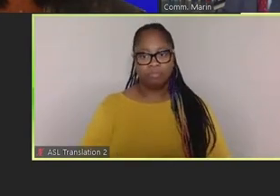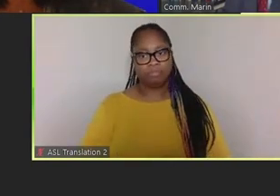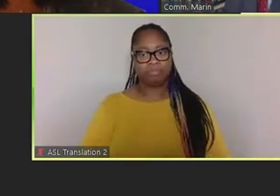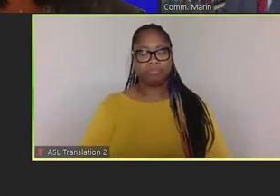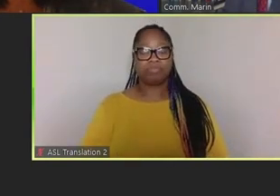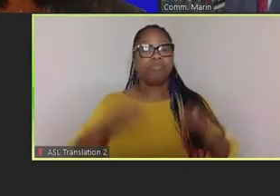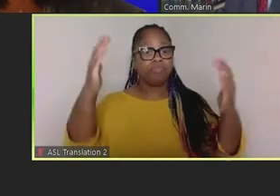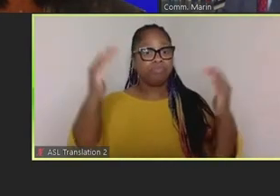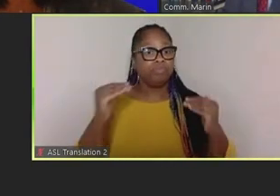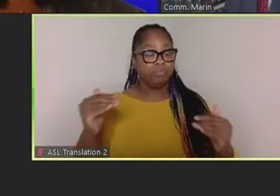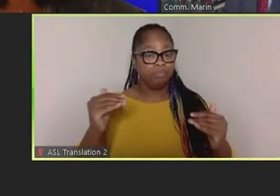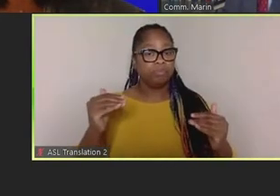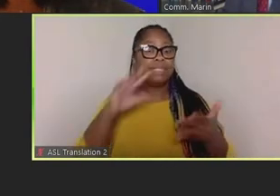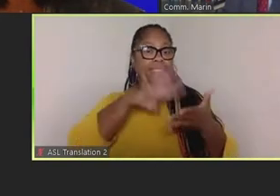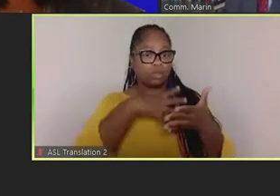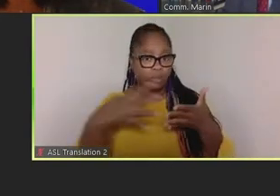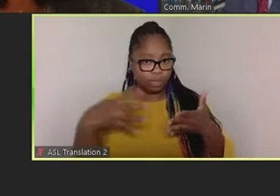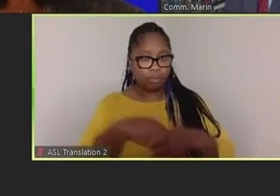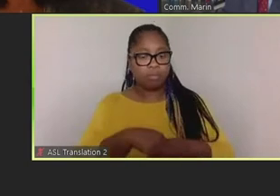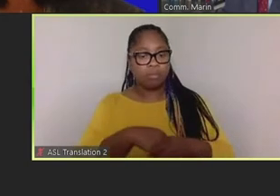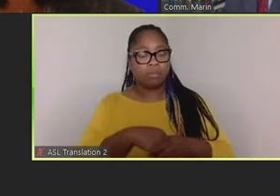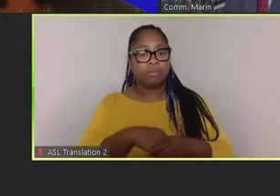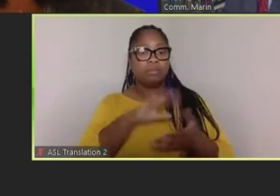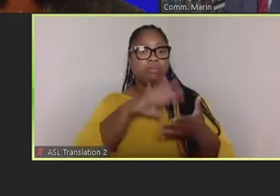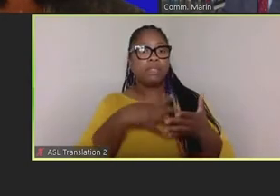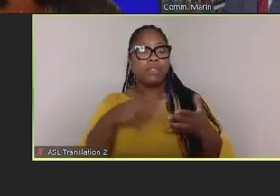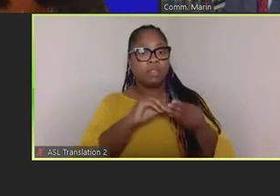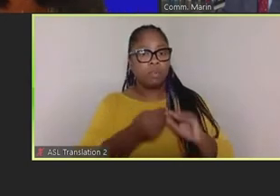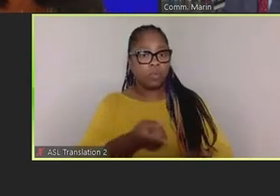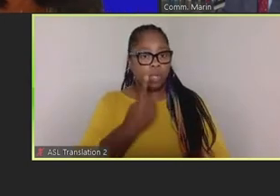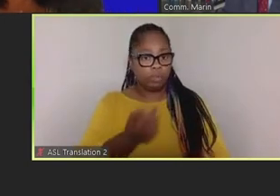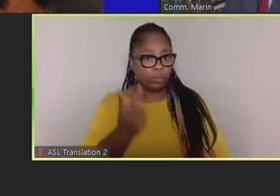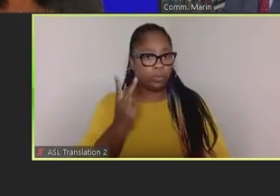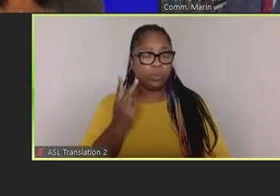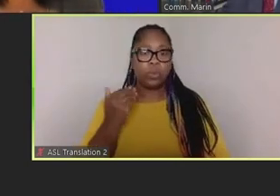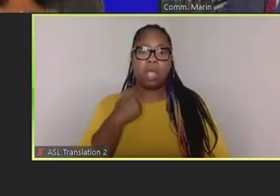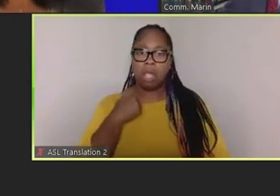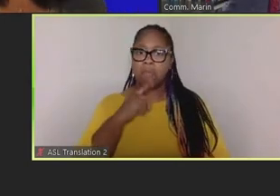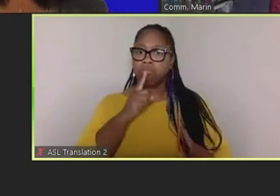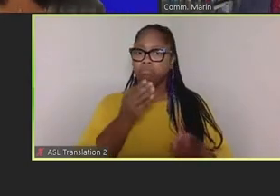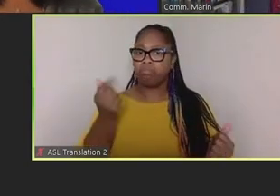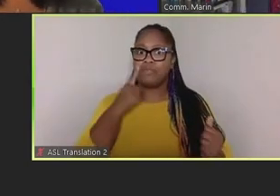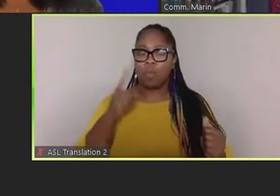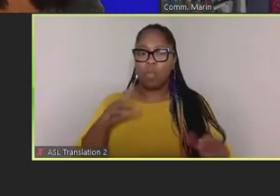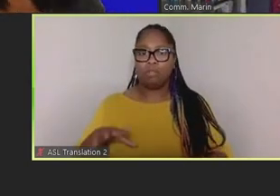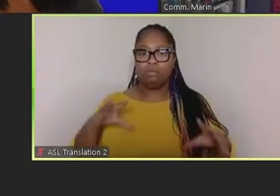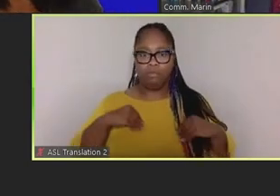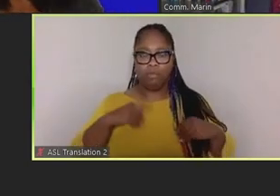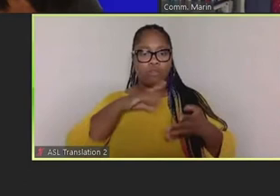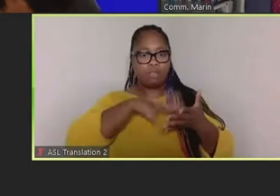The next item is scheduling. Calendar numbers number 1 and 2, we have resolutions for adoption for